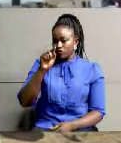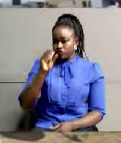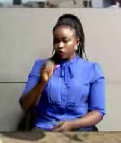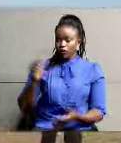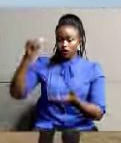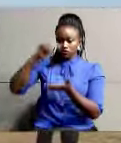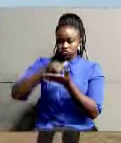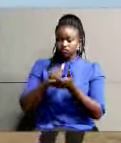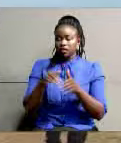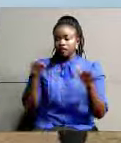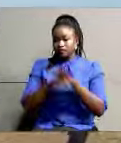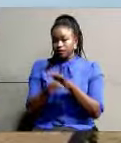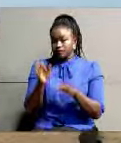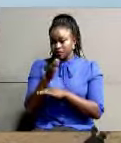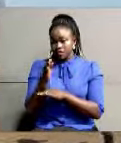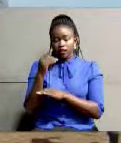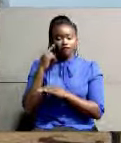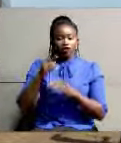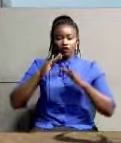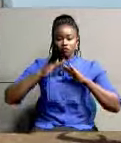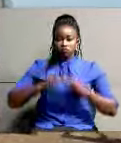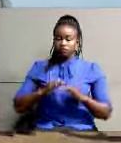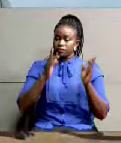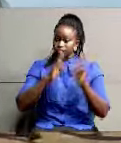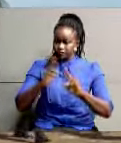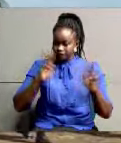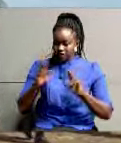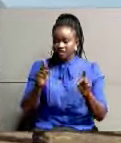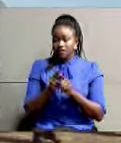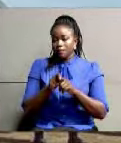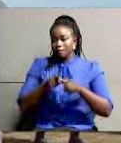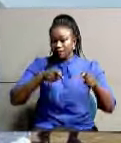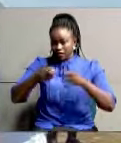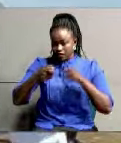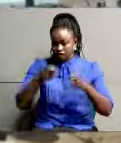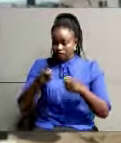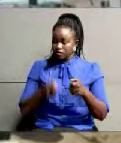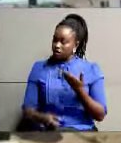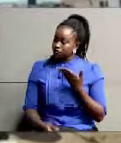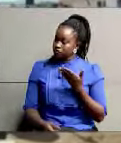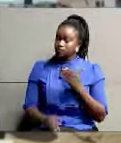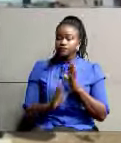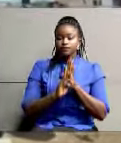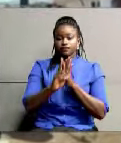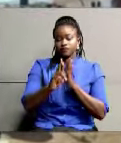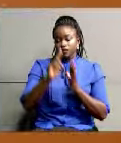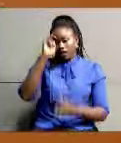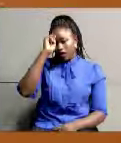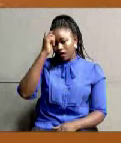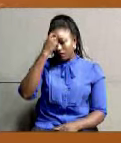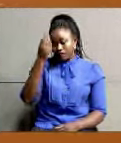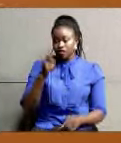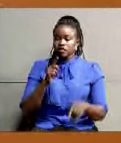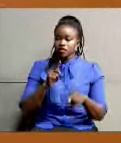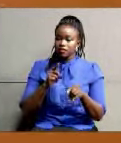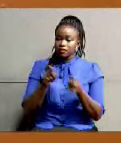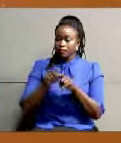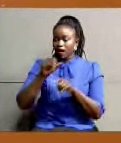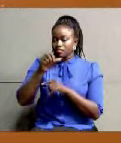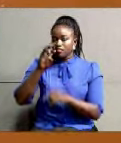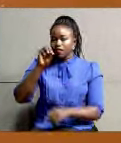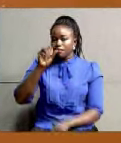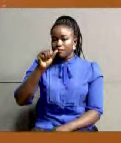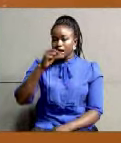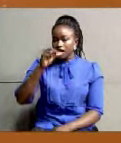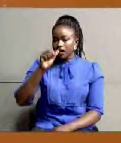of State for Relief, Disaster Preparedness and Management, Musa Echeru, represented government, while Everest Magara